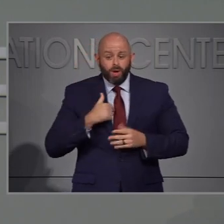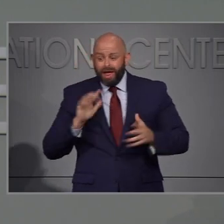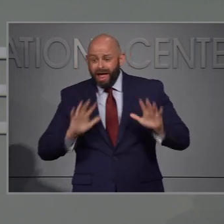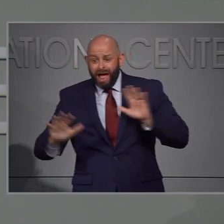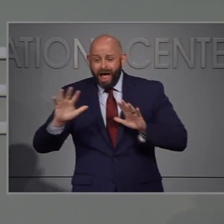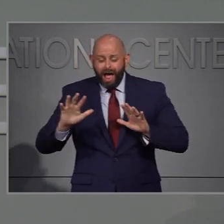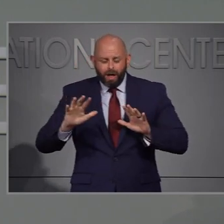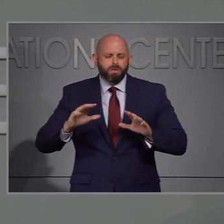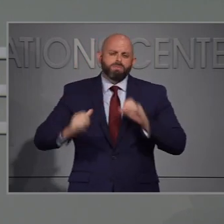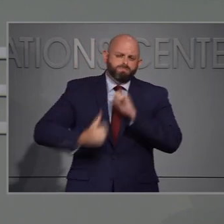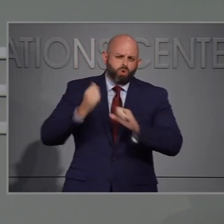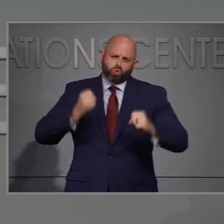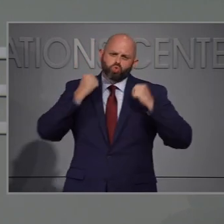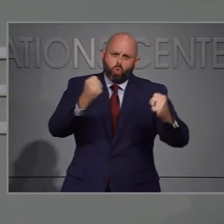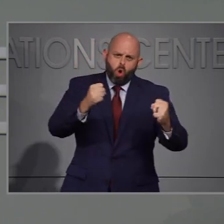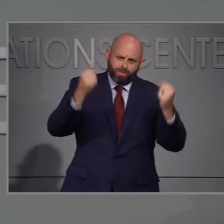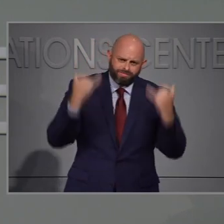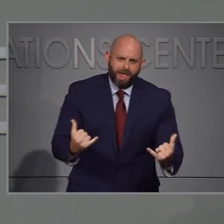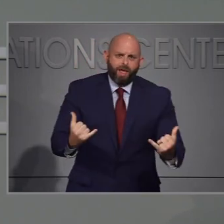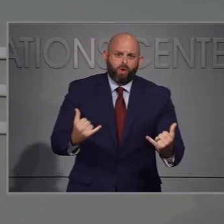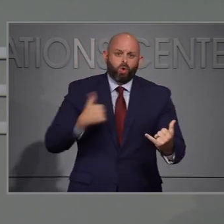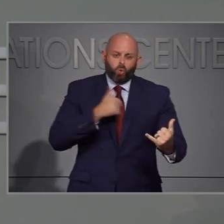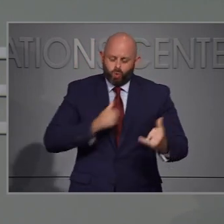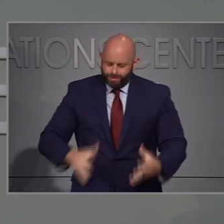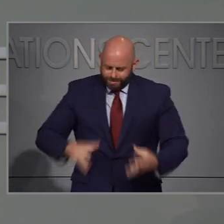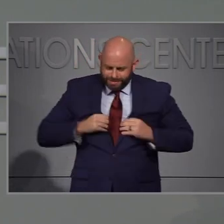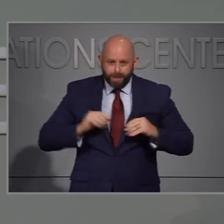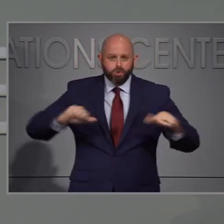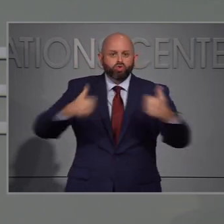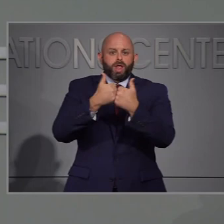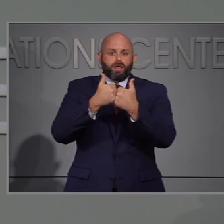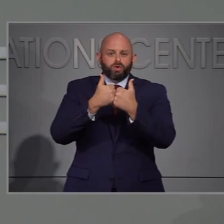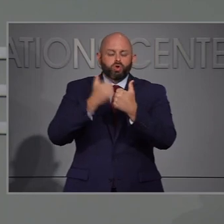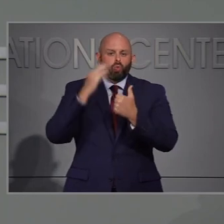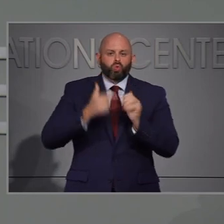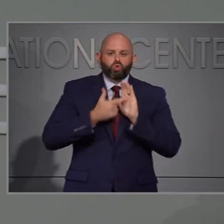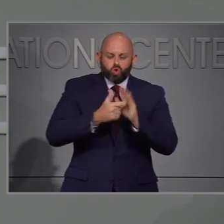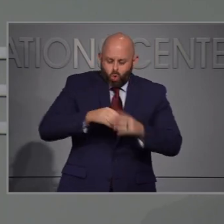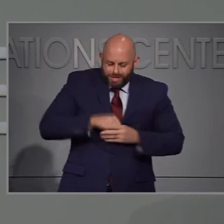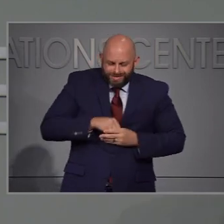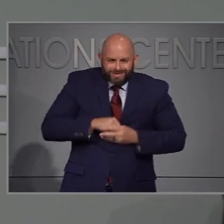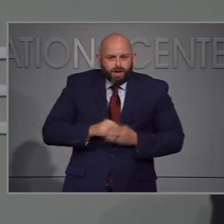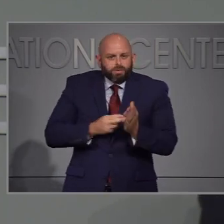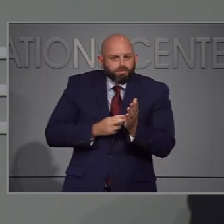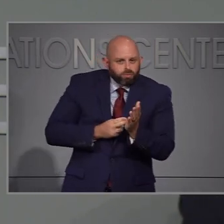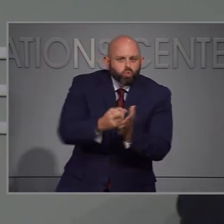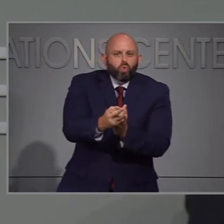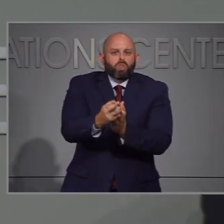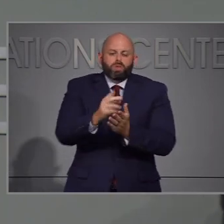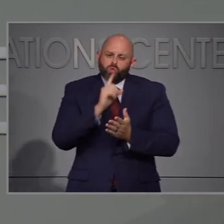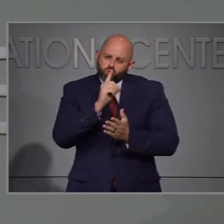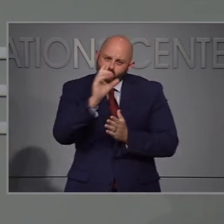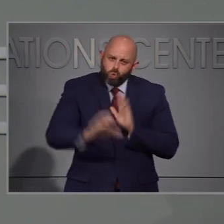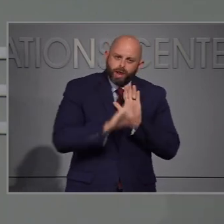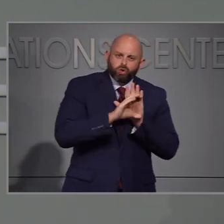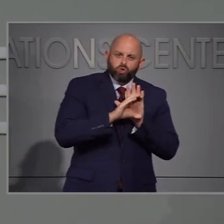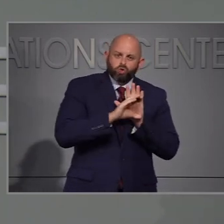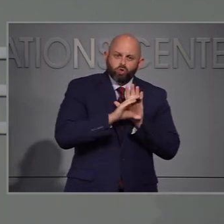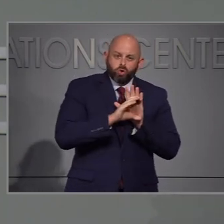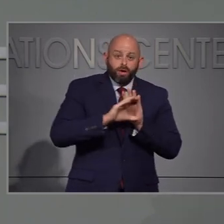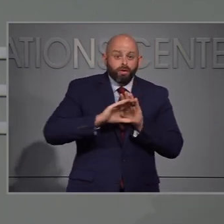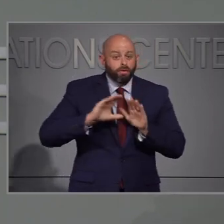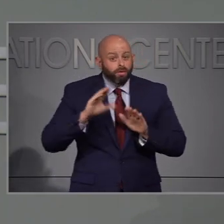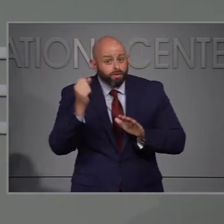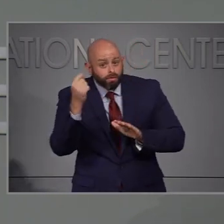times. And by rising to this challenge, we will reveal our true character and teach our children that